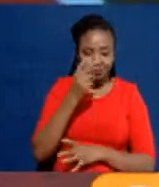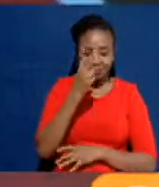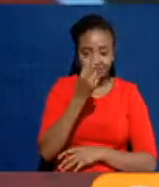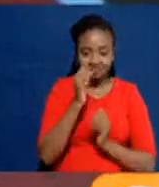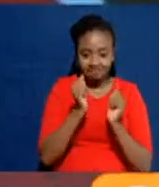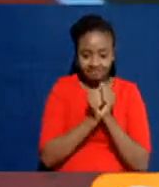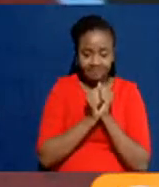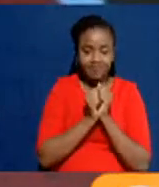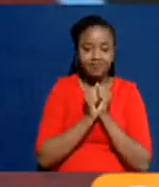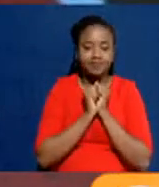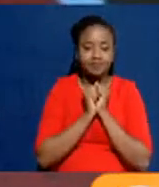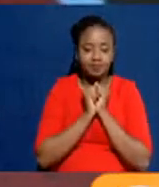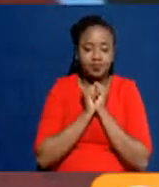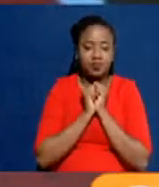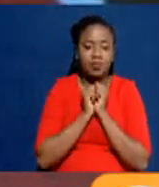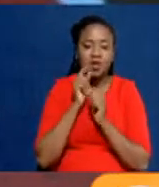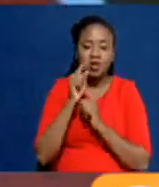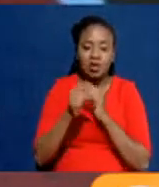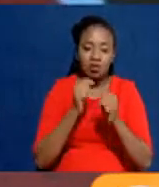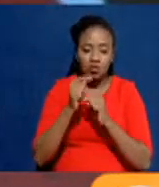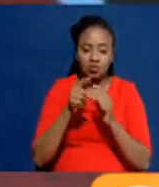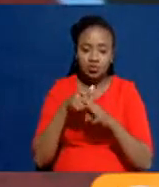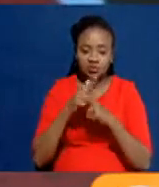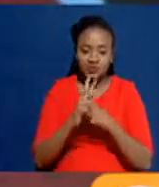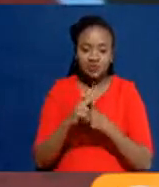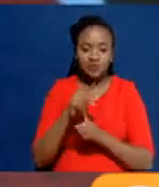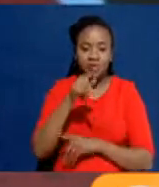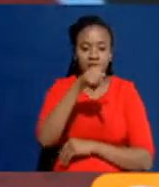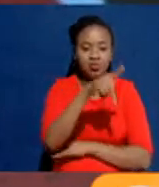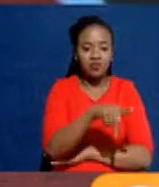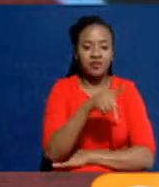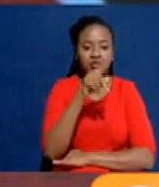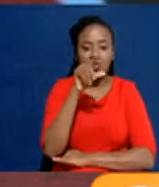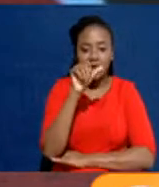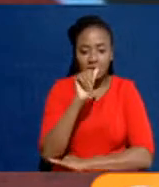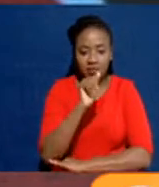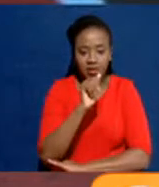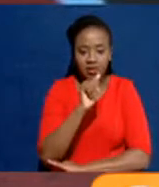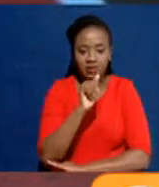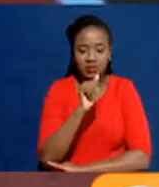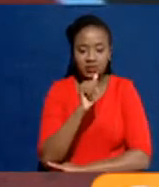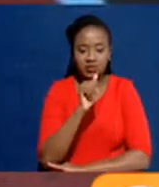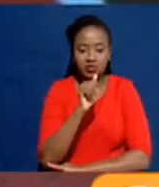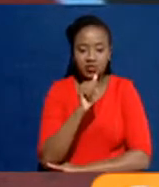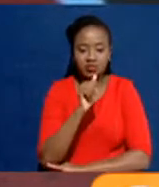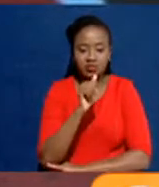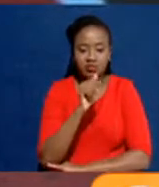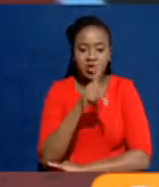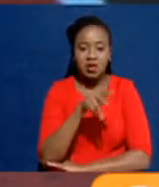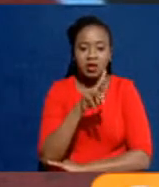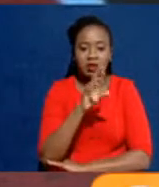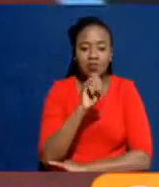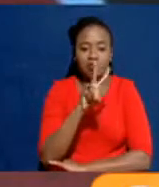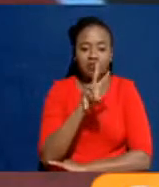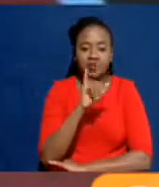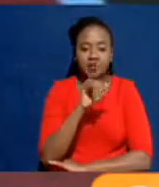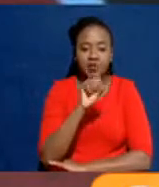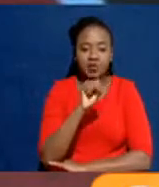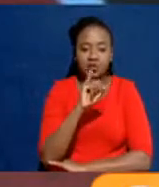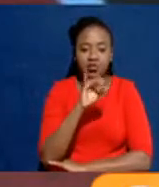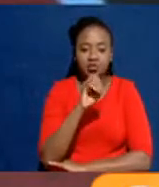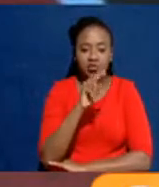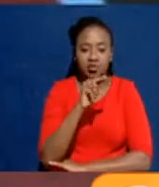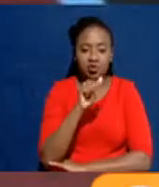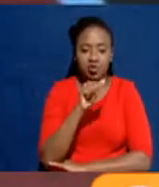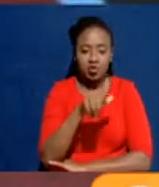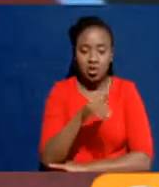still retained the provincial administration, except by name, where we now started